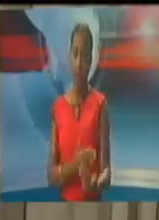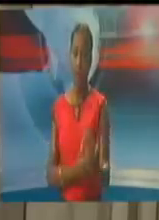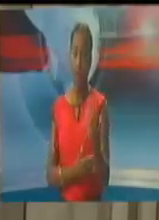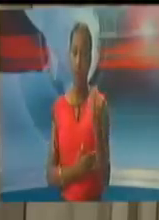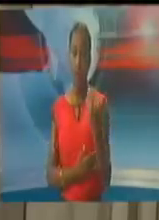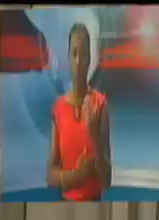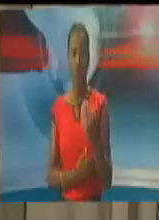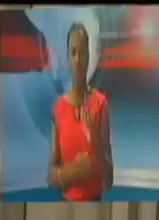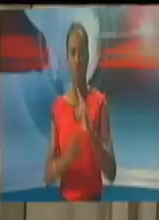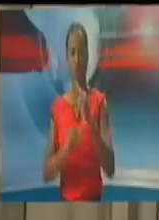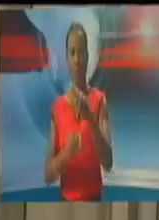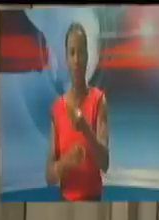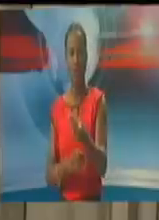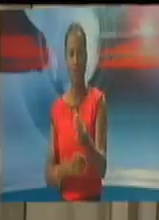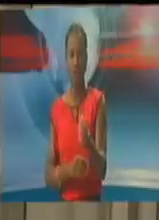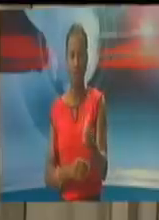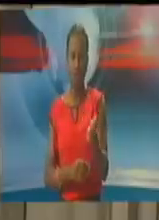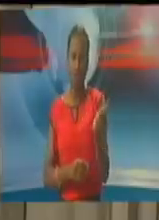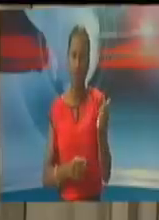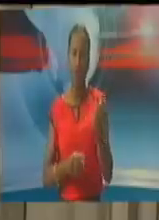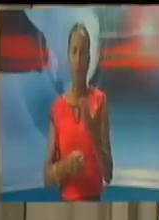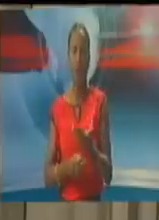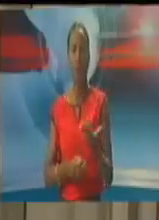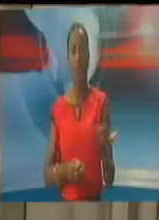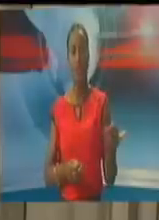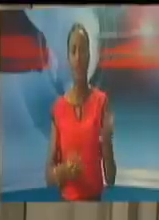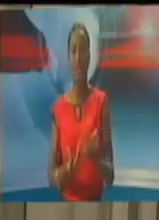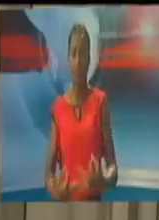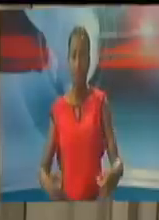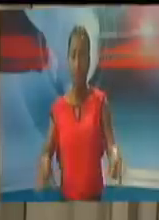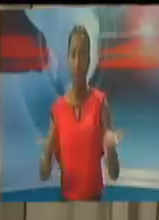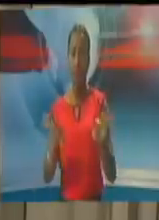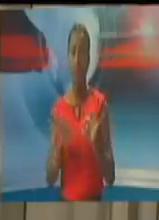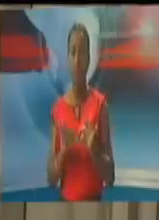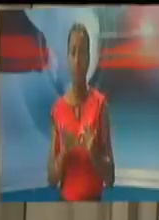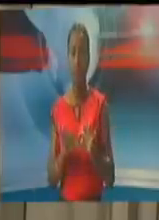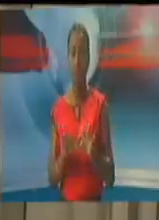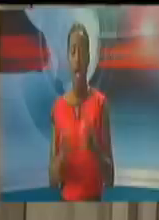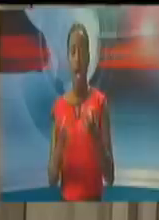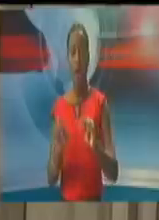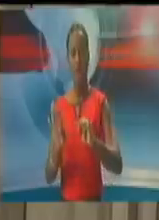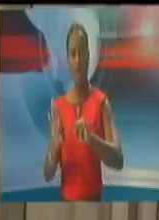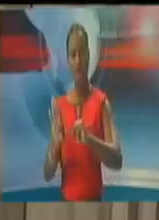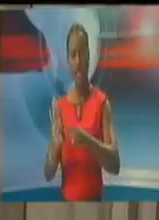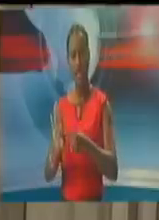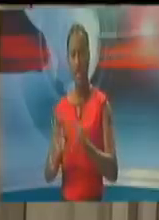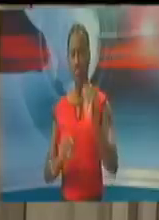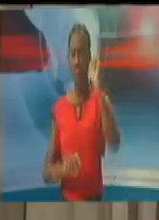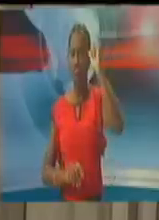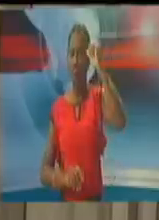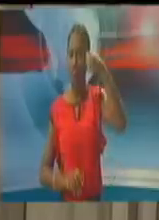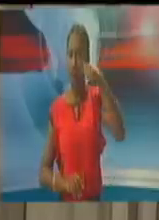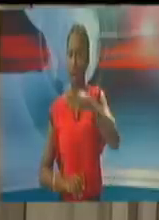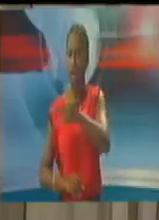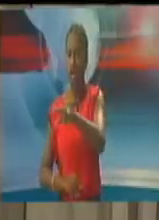address a few issues, but important issues nevertheless. I would like to start off by just reminding us of